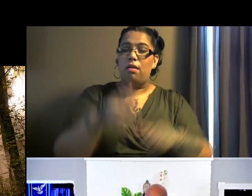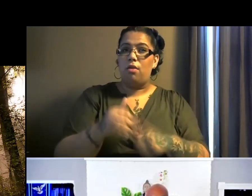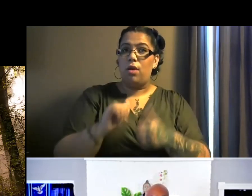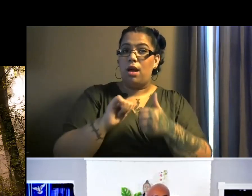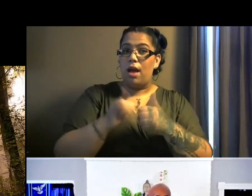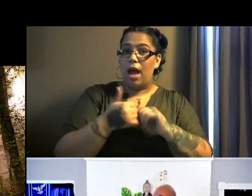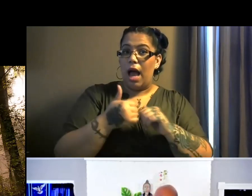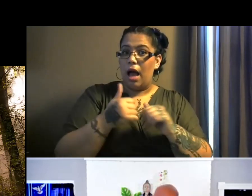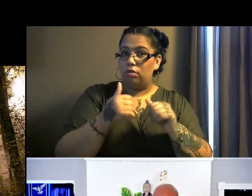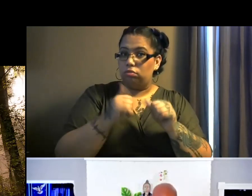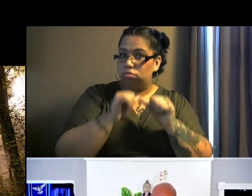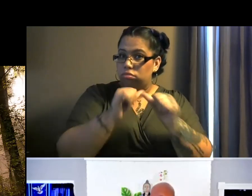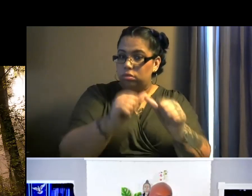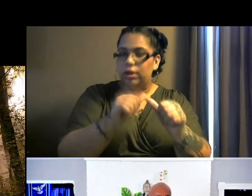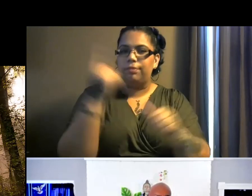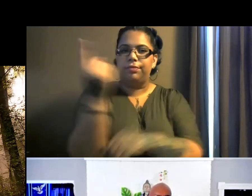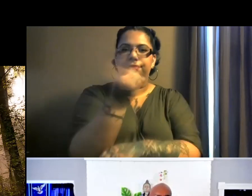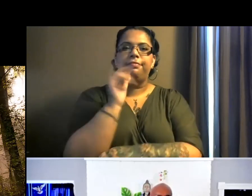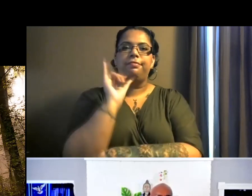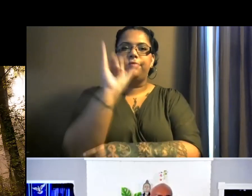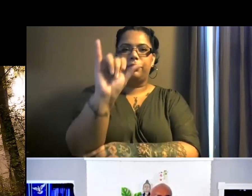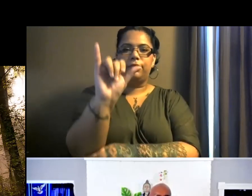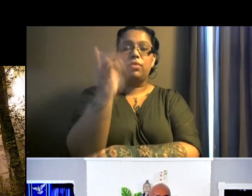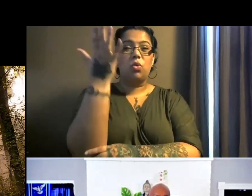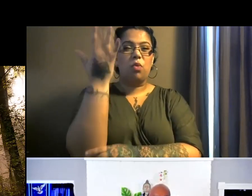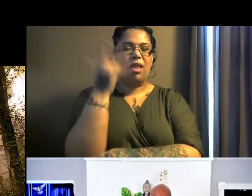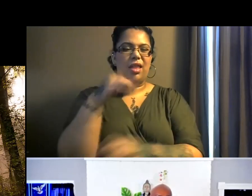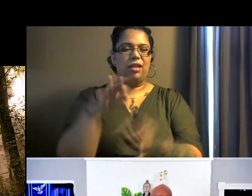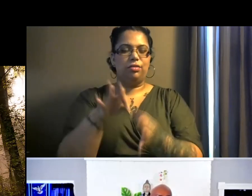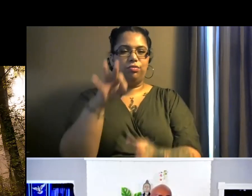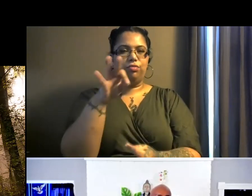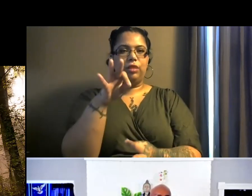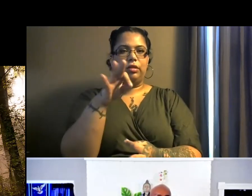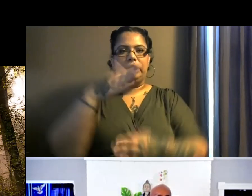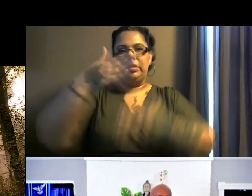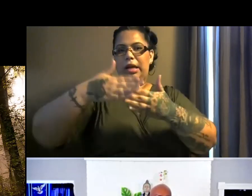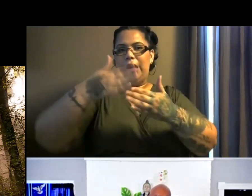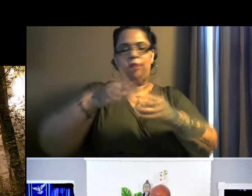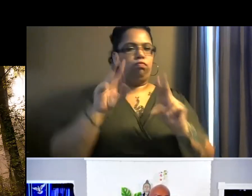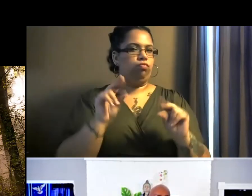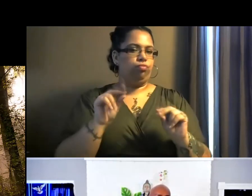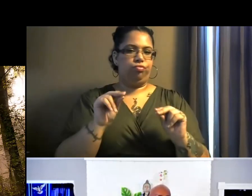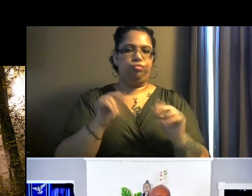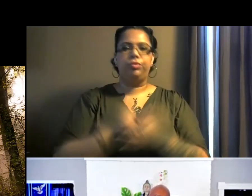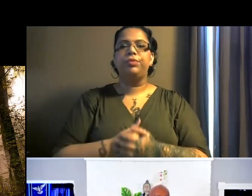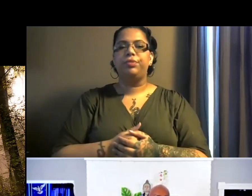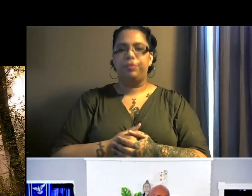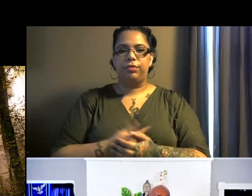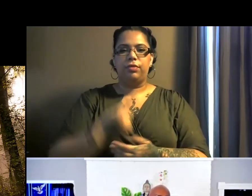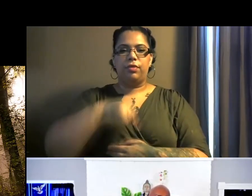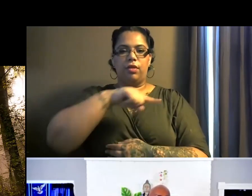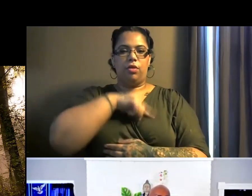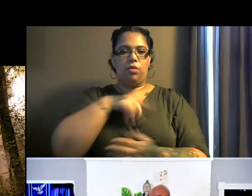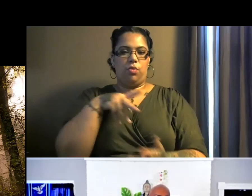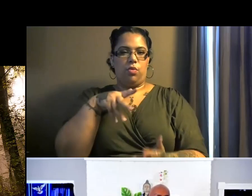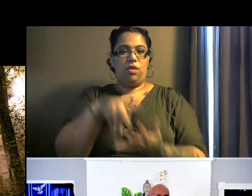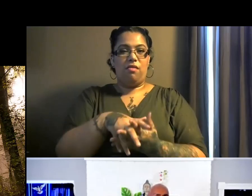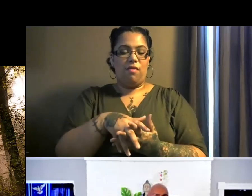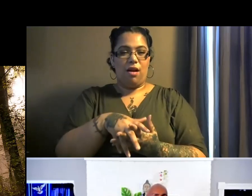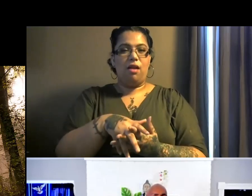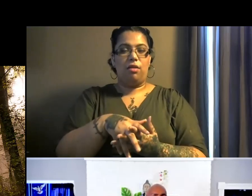Forever. Because that which spirit is without end. And so we ground and anchor knowing